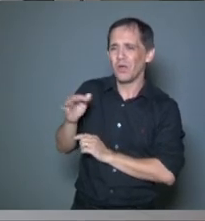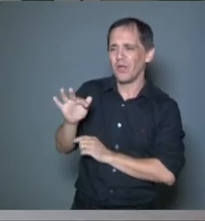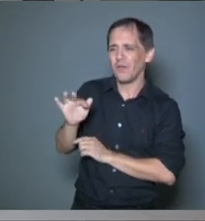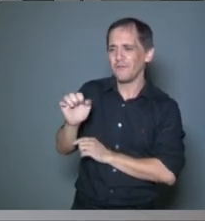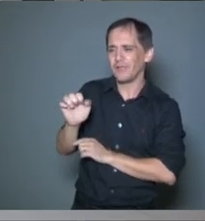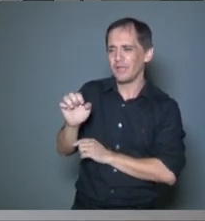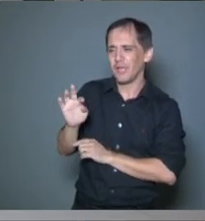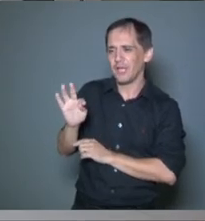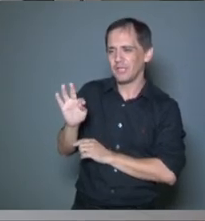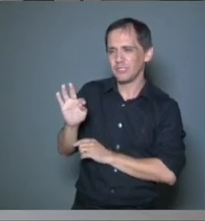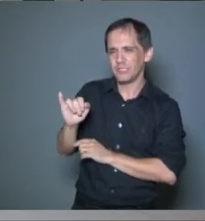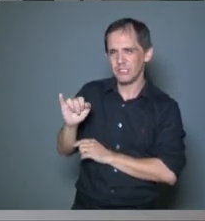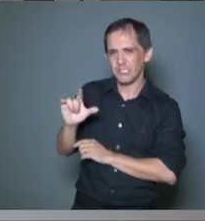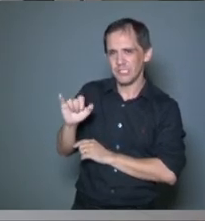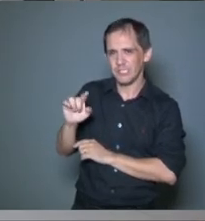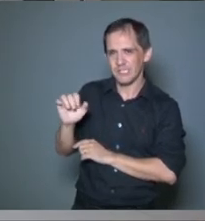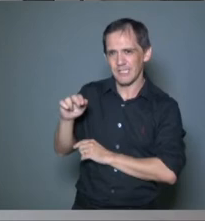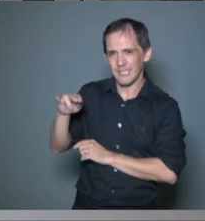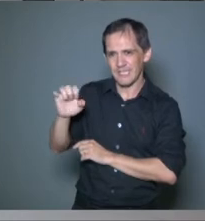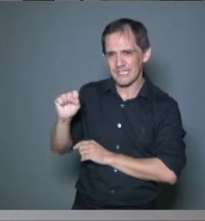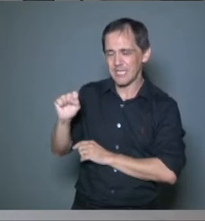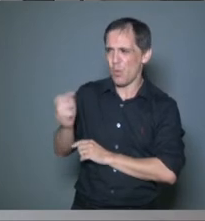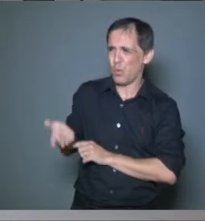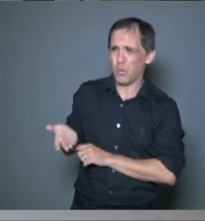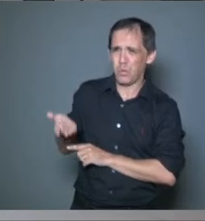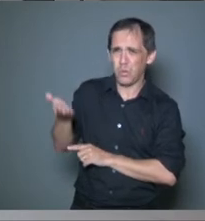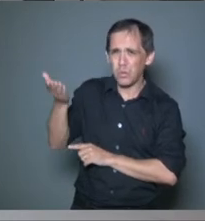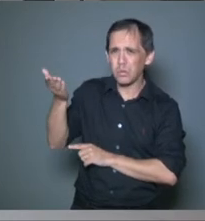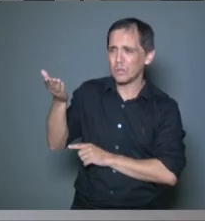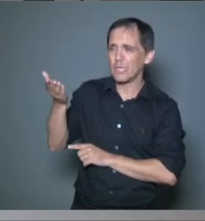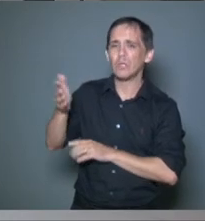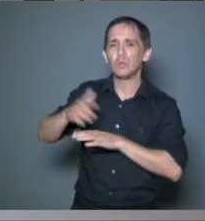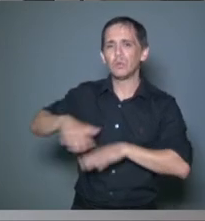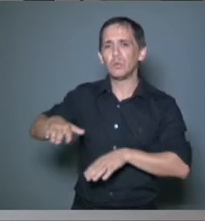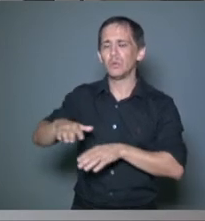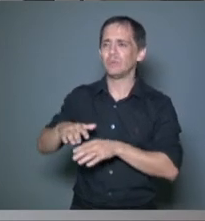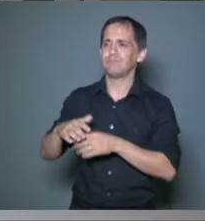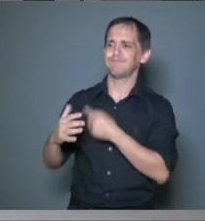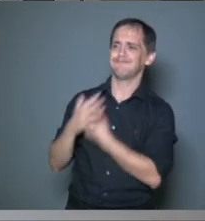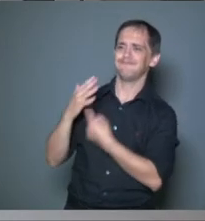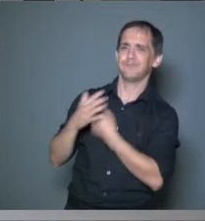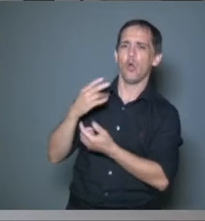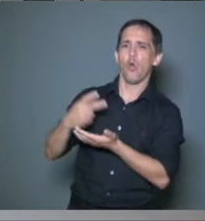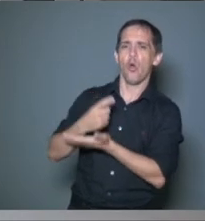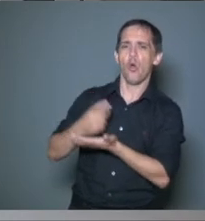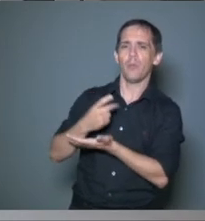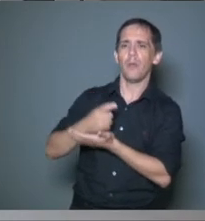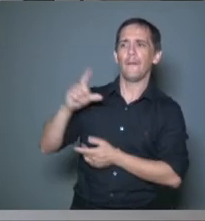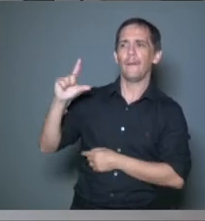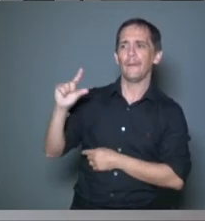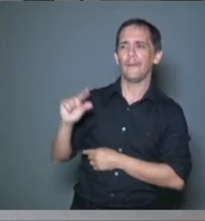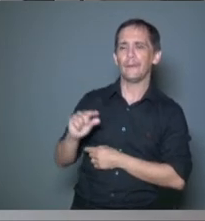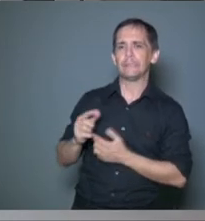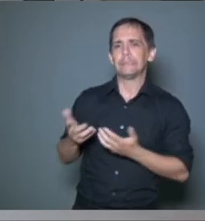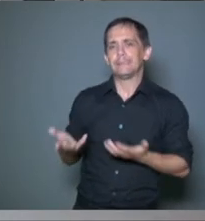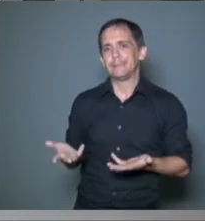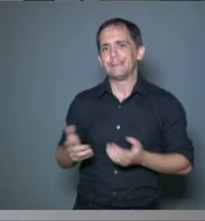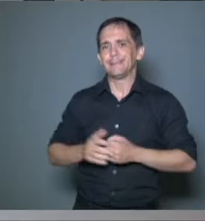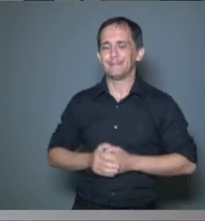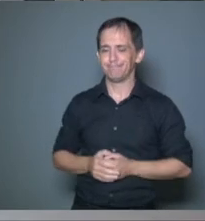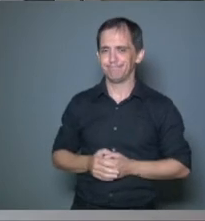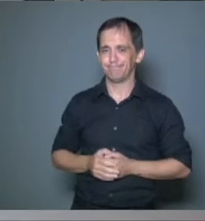due to the high prices of fertilizers, that destroyed demand. On the other hand, part of the